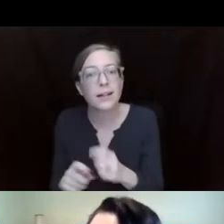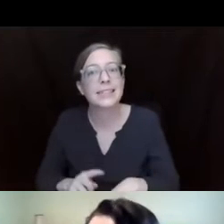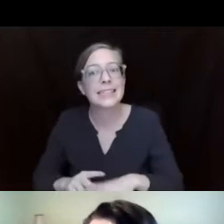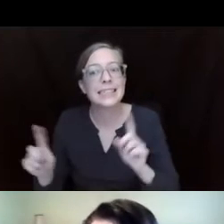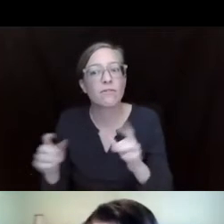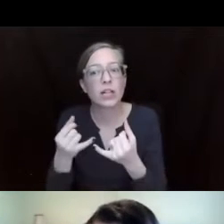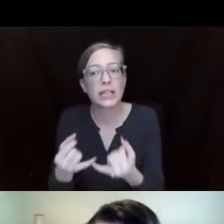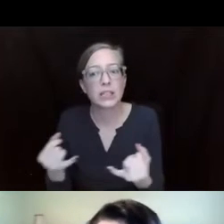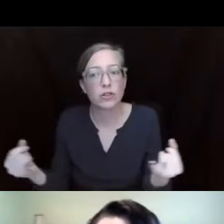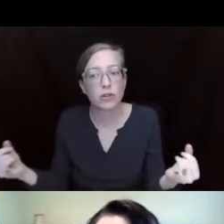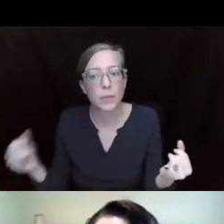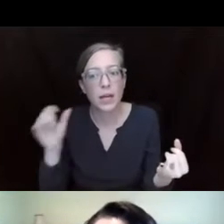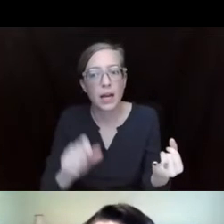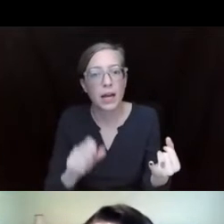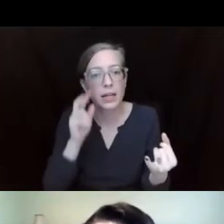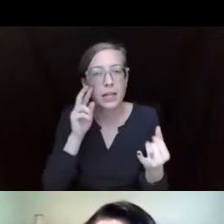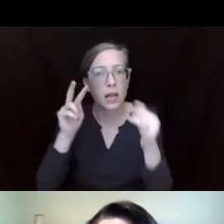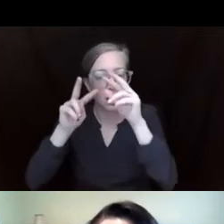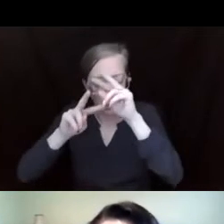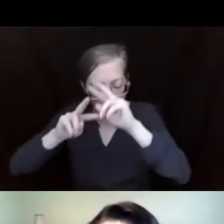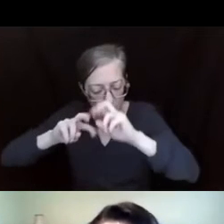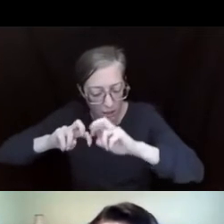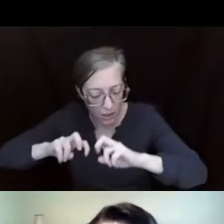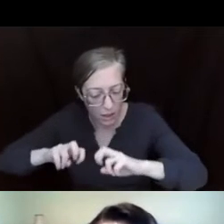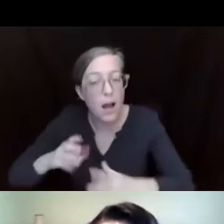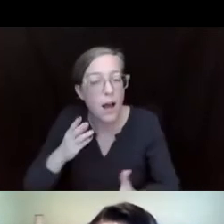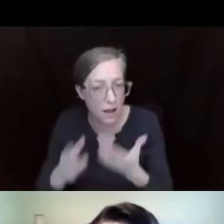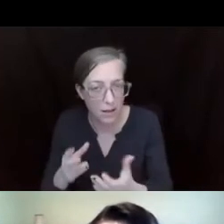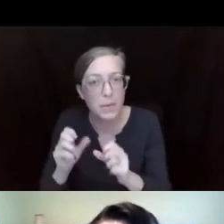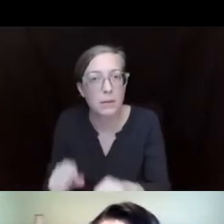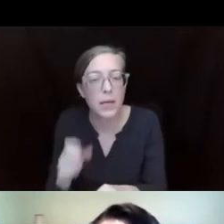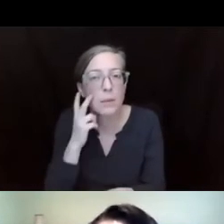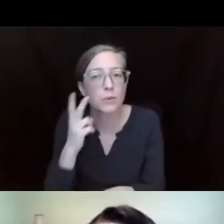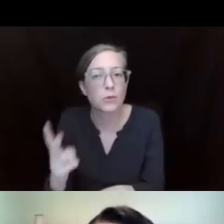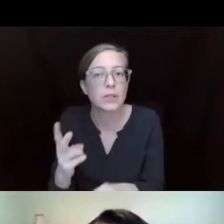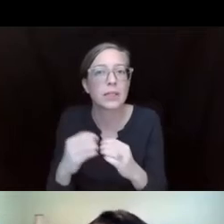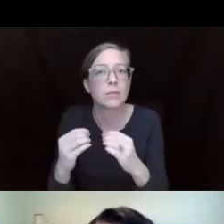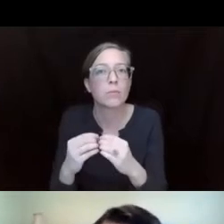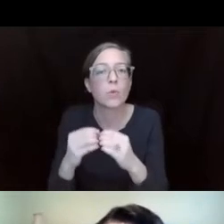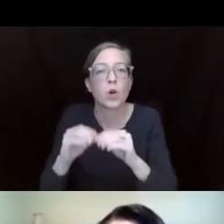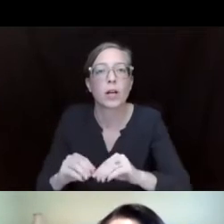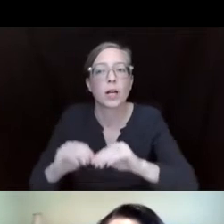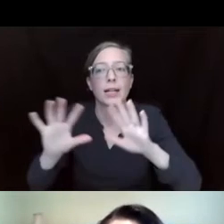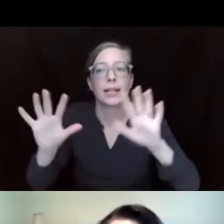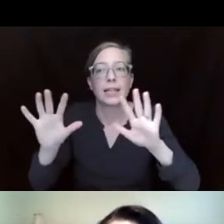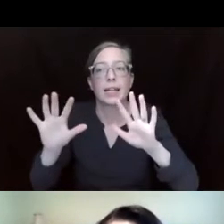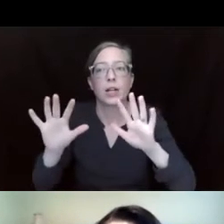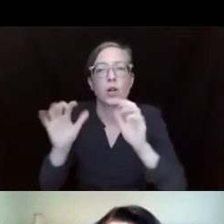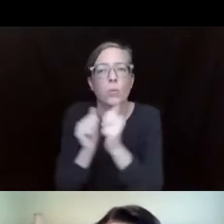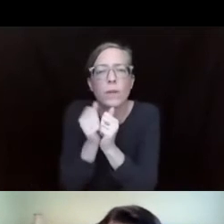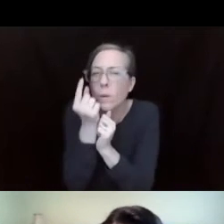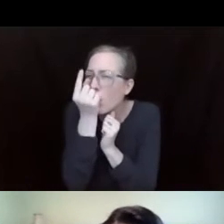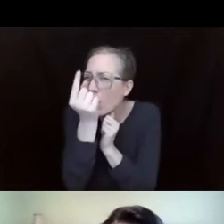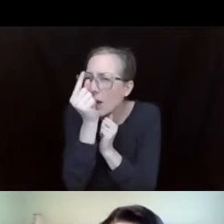electrical charge on the cell. And I might be able to discriminate between the two types of cells just by noticing that little difference